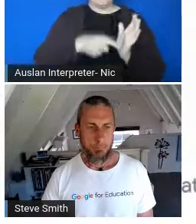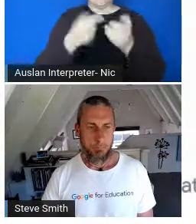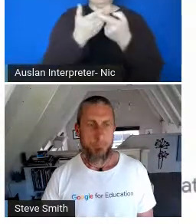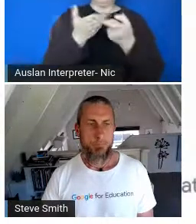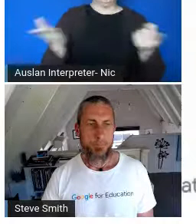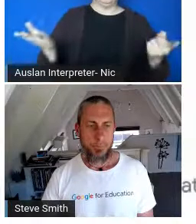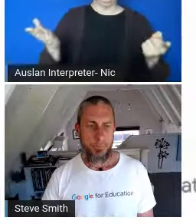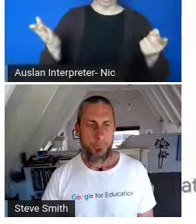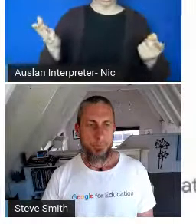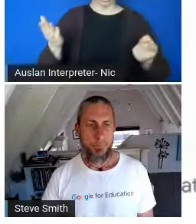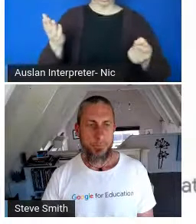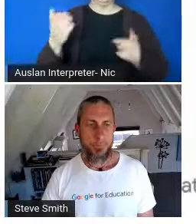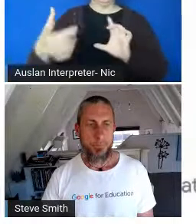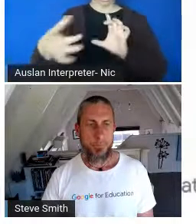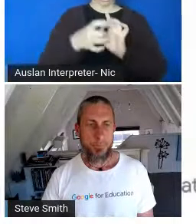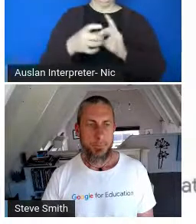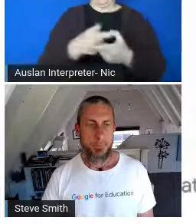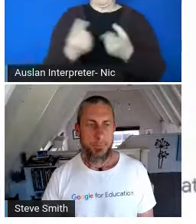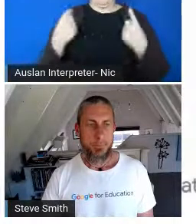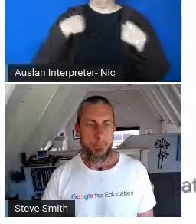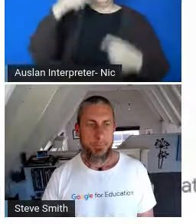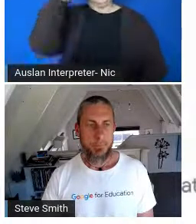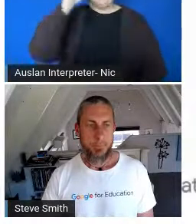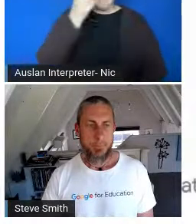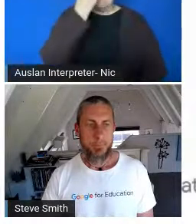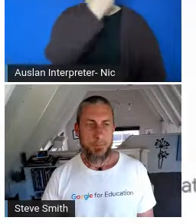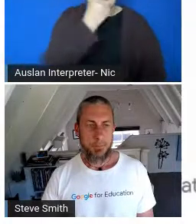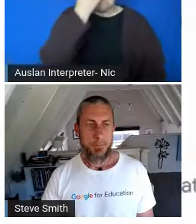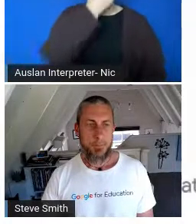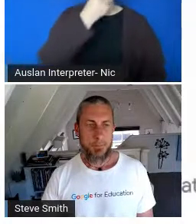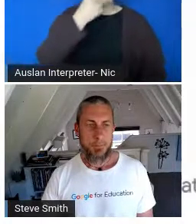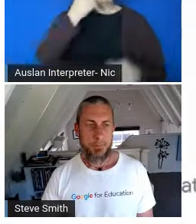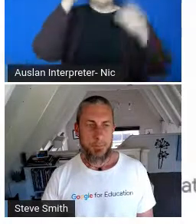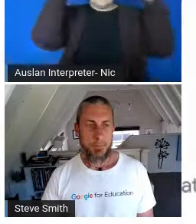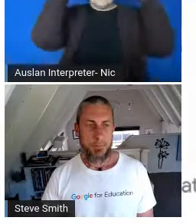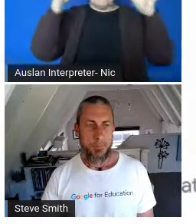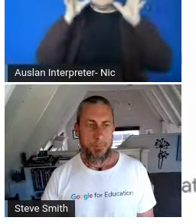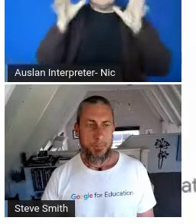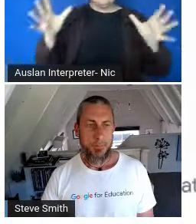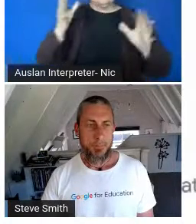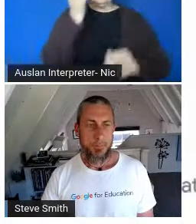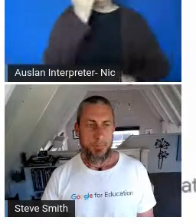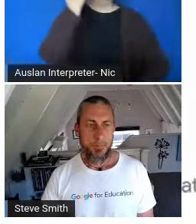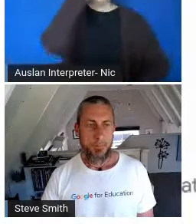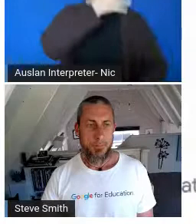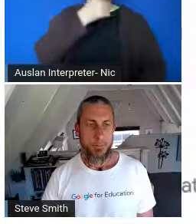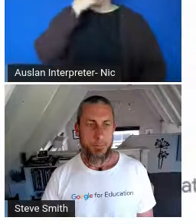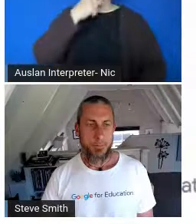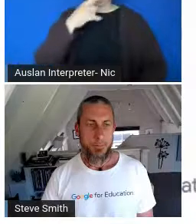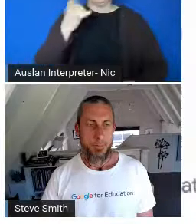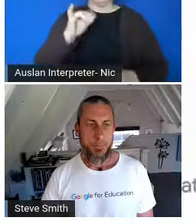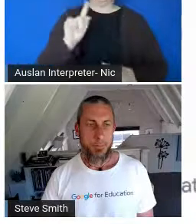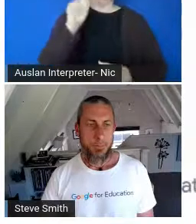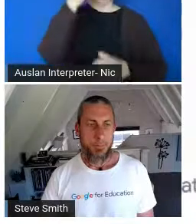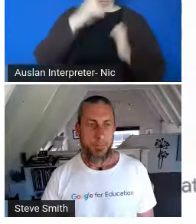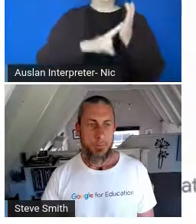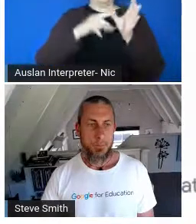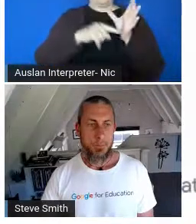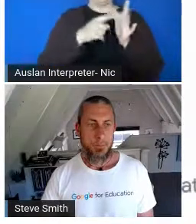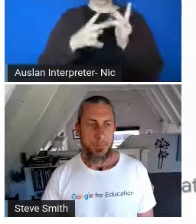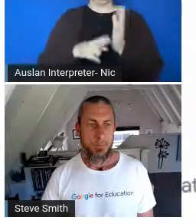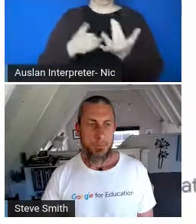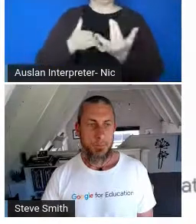Aboriginal and Torres Strait Islander peoples to Maori people to First Nations people all over Australia, all over the world, sorry. So thank you, and